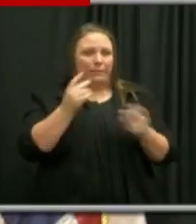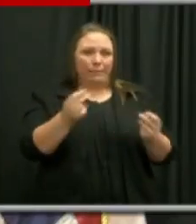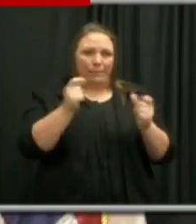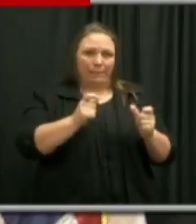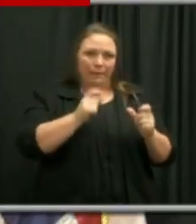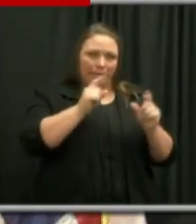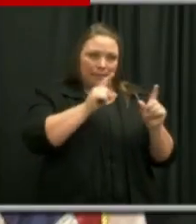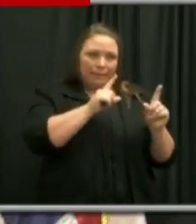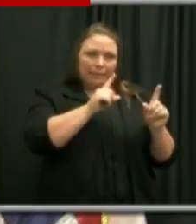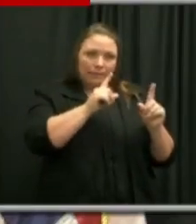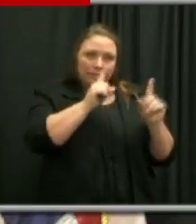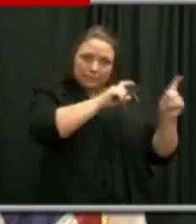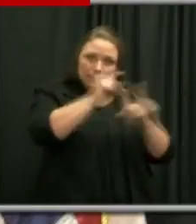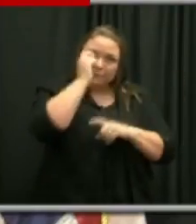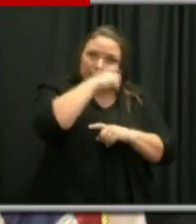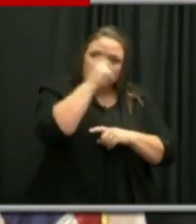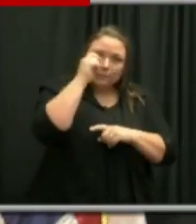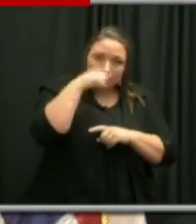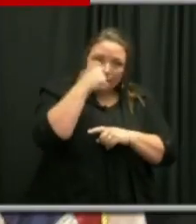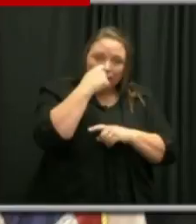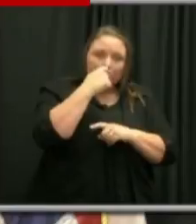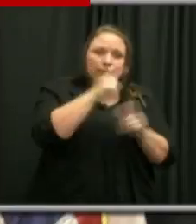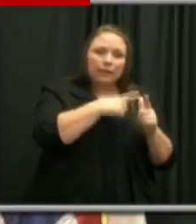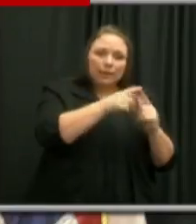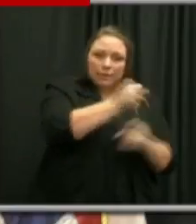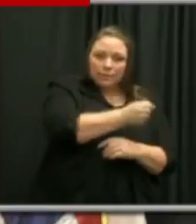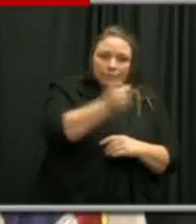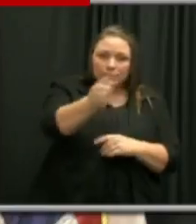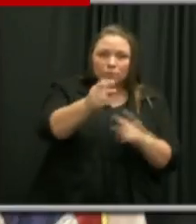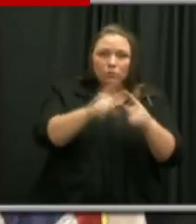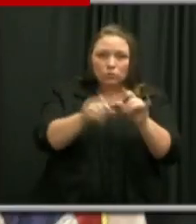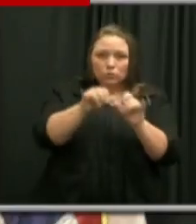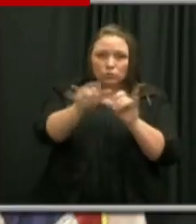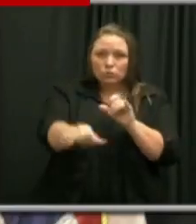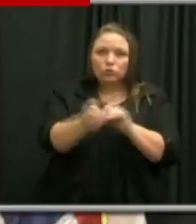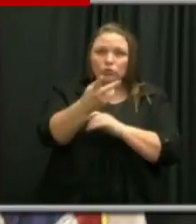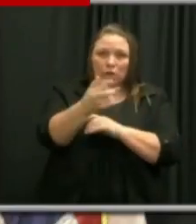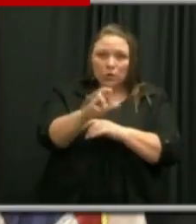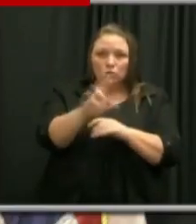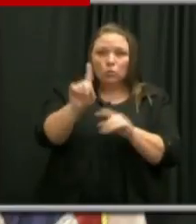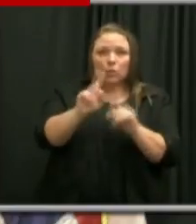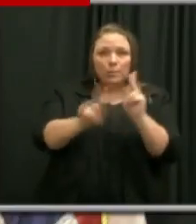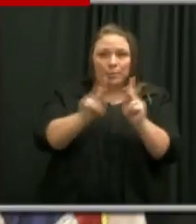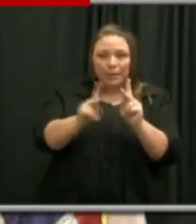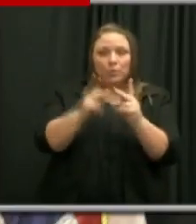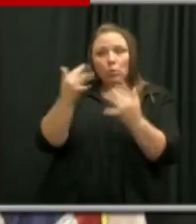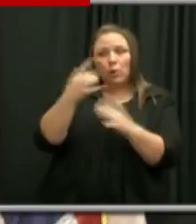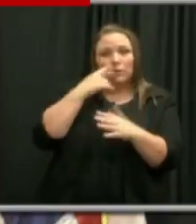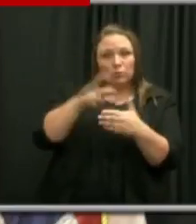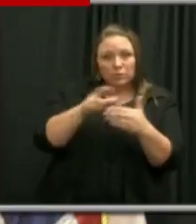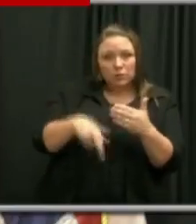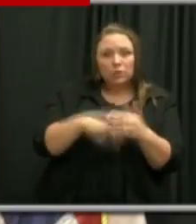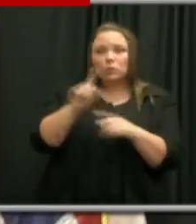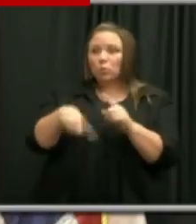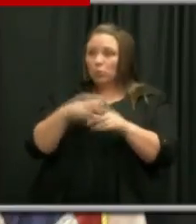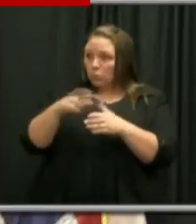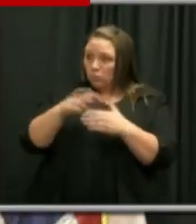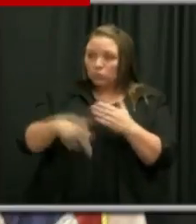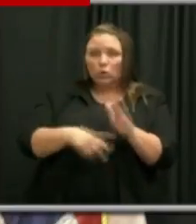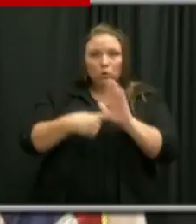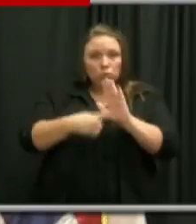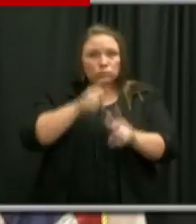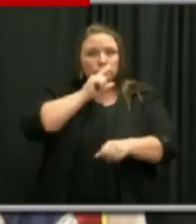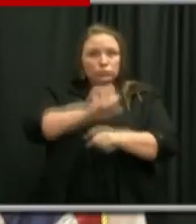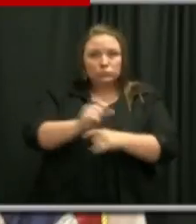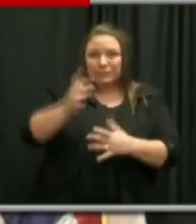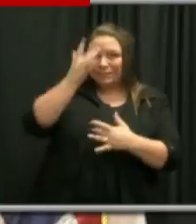moved to the self-isolation portion of the shelter for people awaiting test results. Once the test results came back positive, the